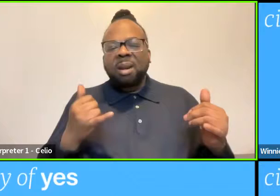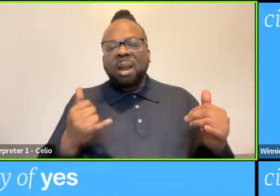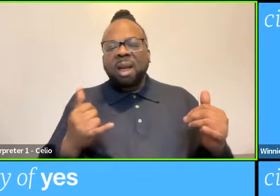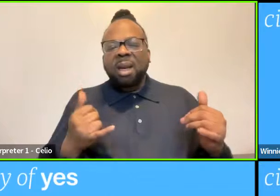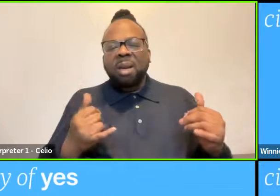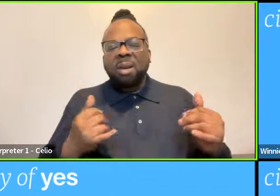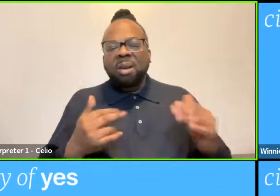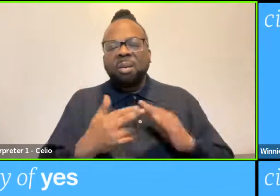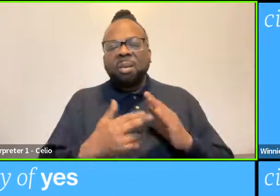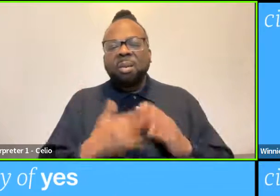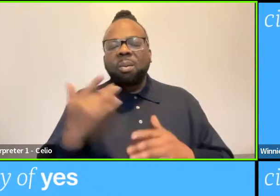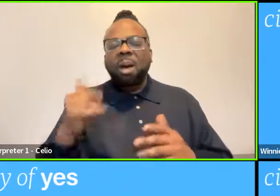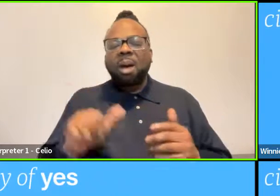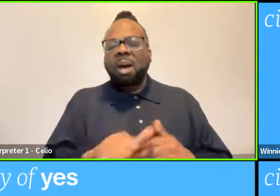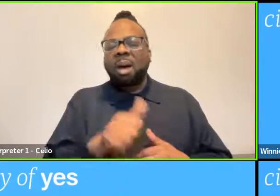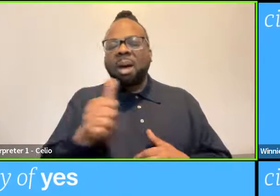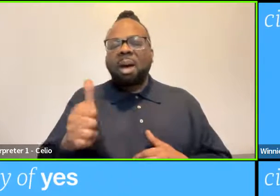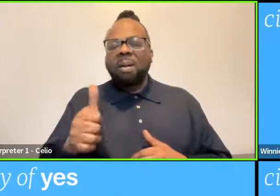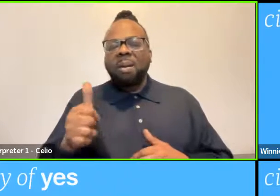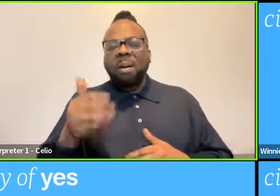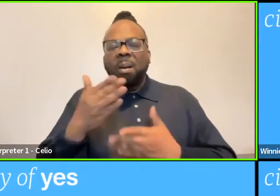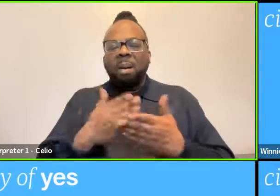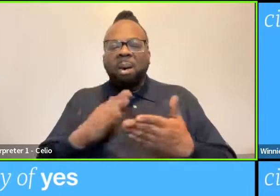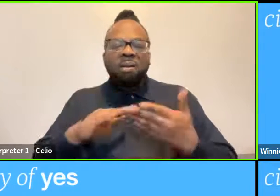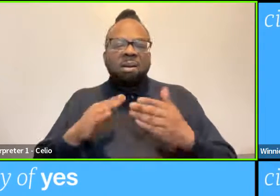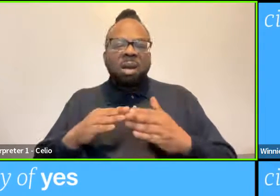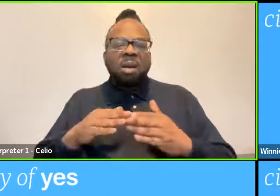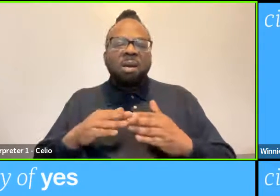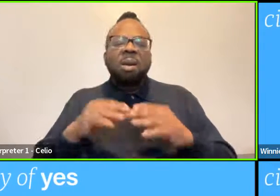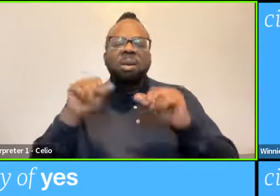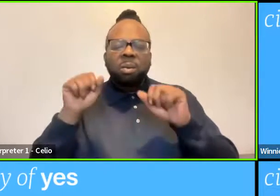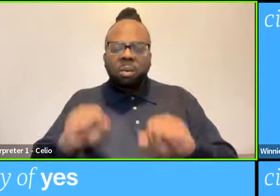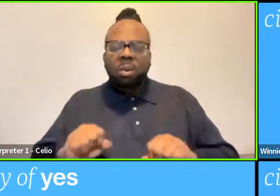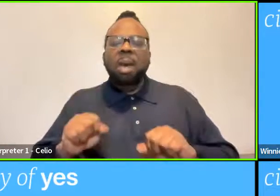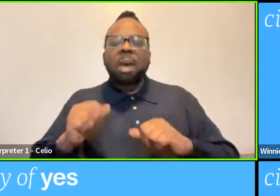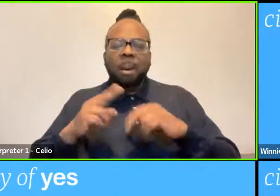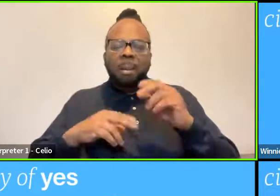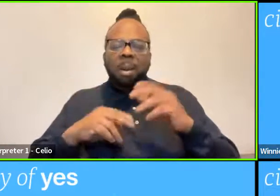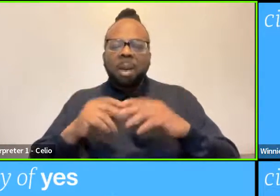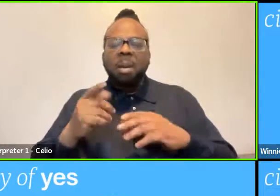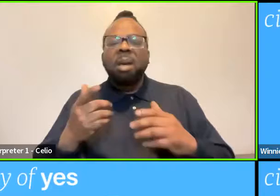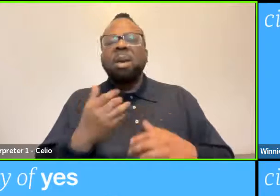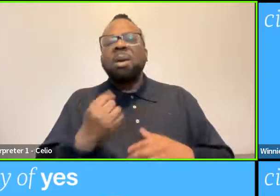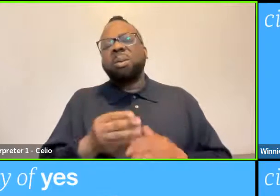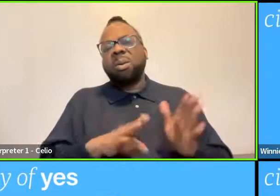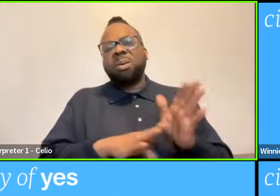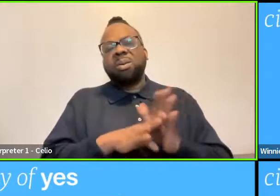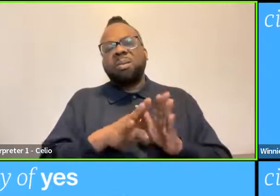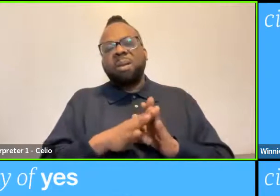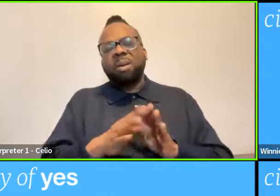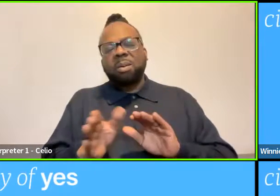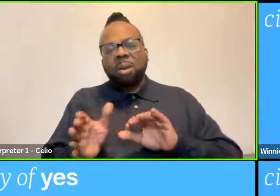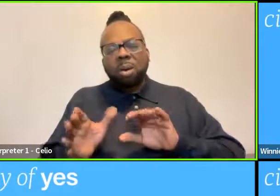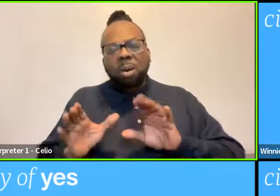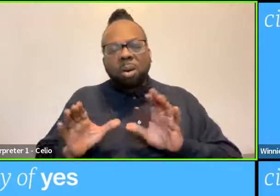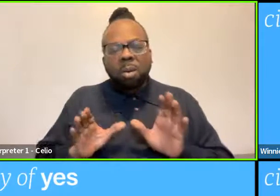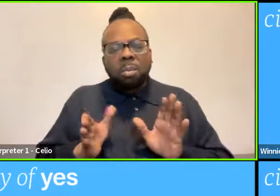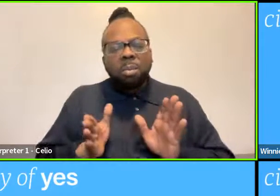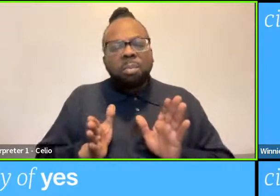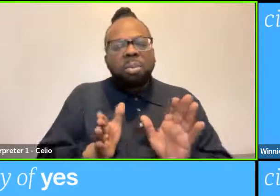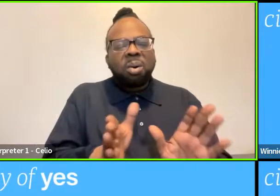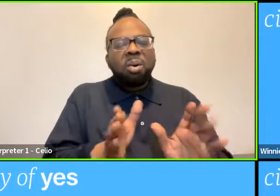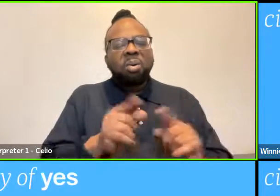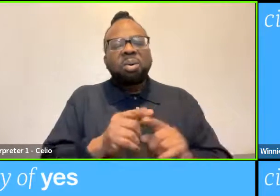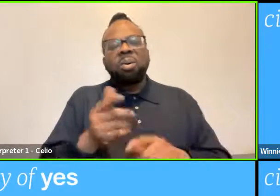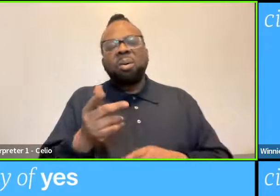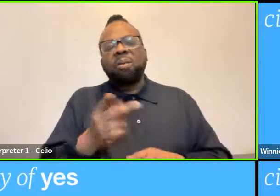there are so many other parts of the city where you can't build. And so development gets pushed to the few parts of the city where